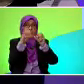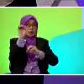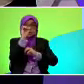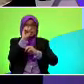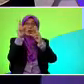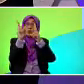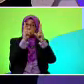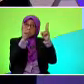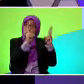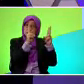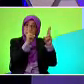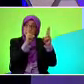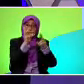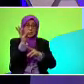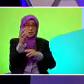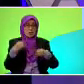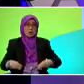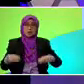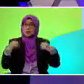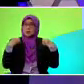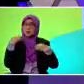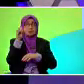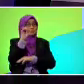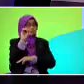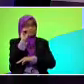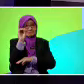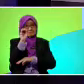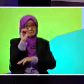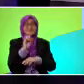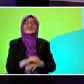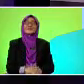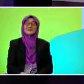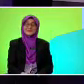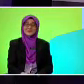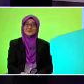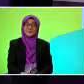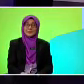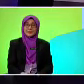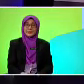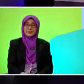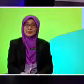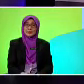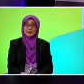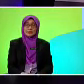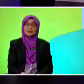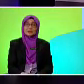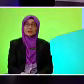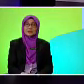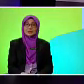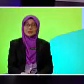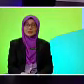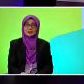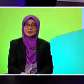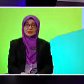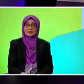air, microorganisms almost cannot grow. Almost cannot grow. Okay. So enough about me talking. Let's hear from